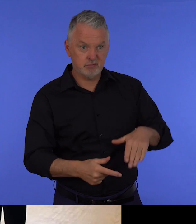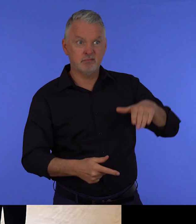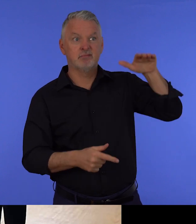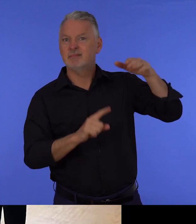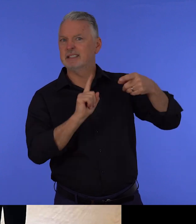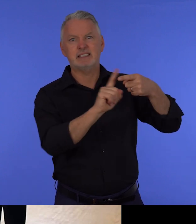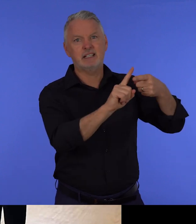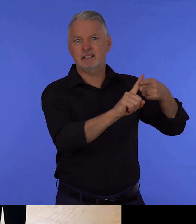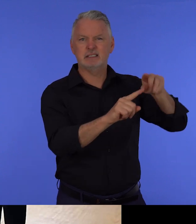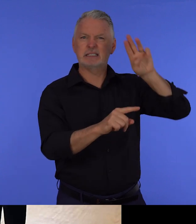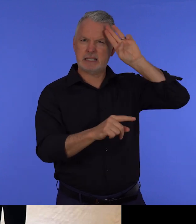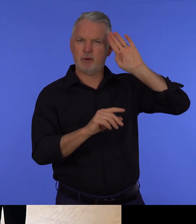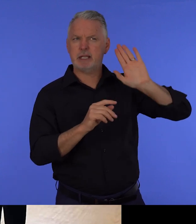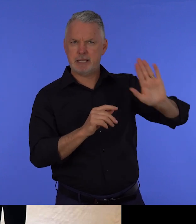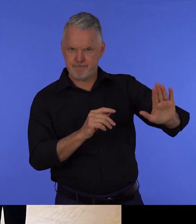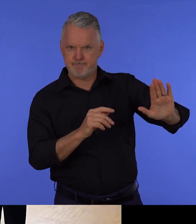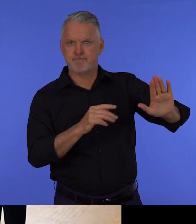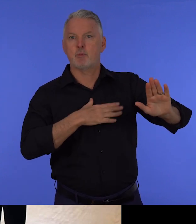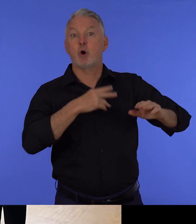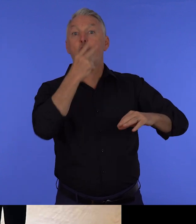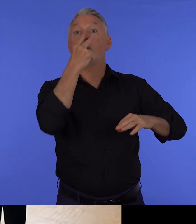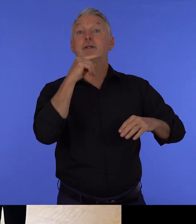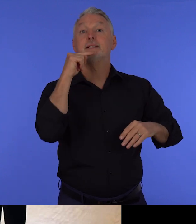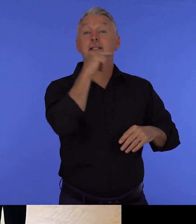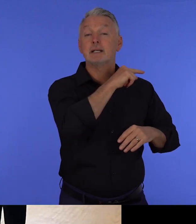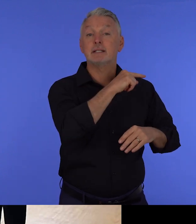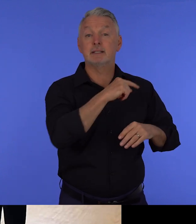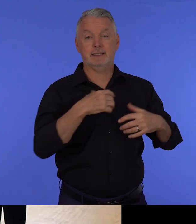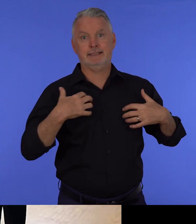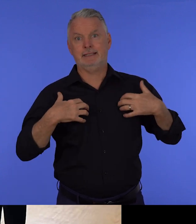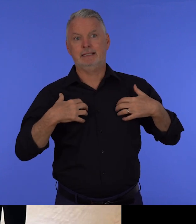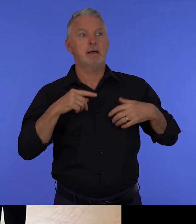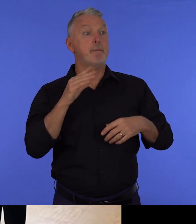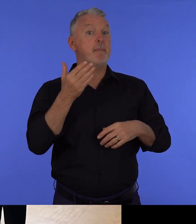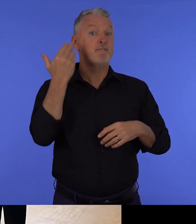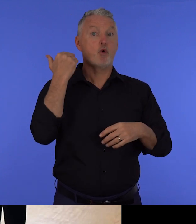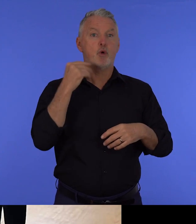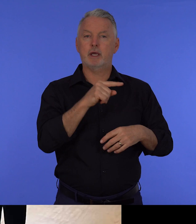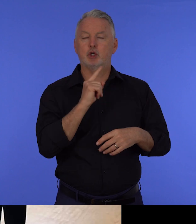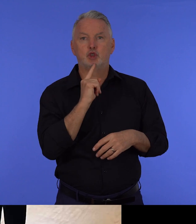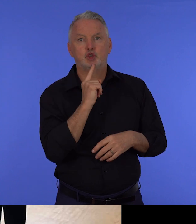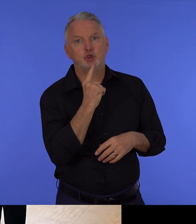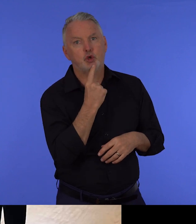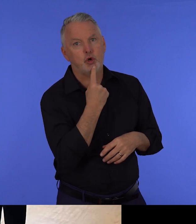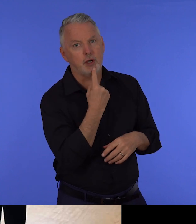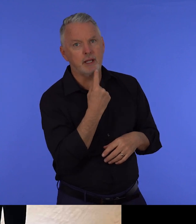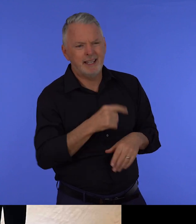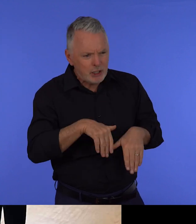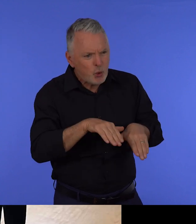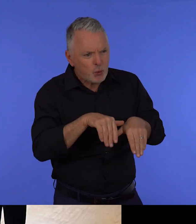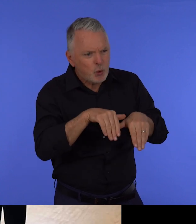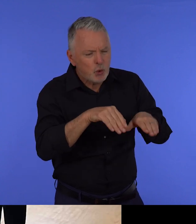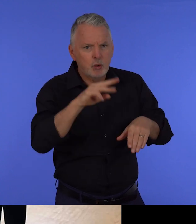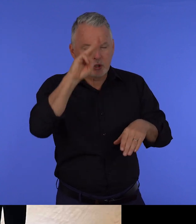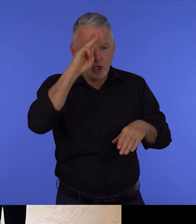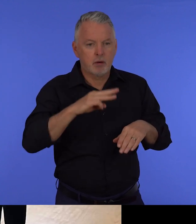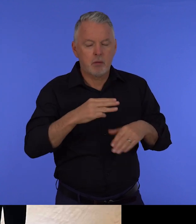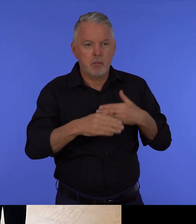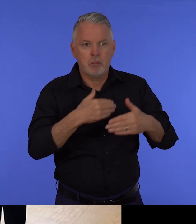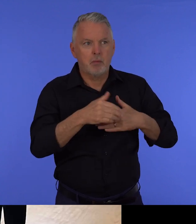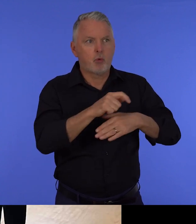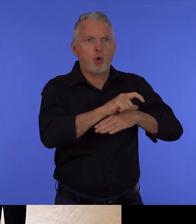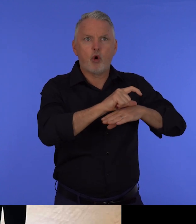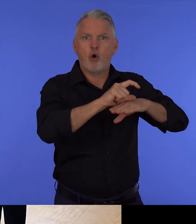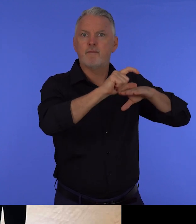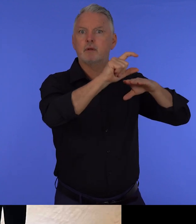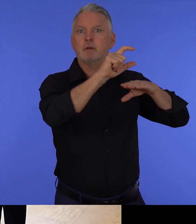been involved since he started Joey's at 7. And Scouting for him was that thing that brought my shy little boy out of his